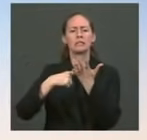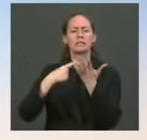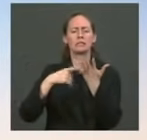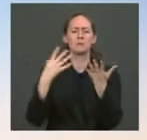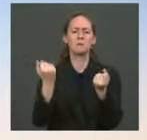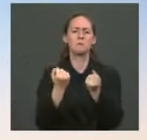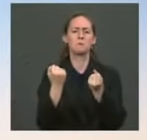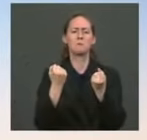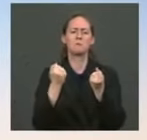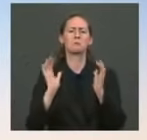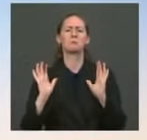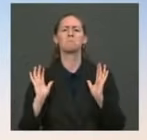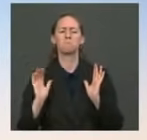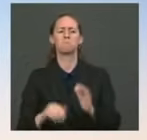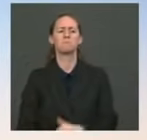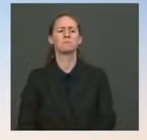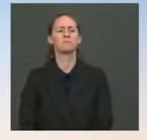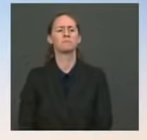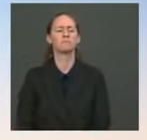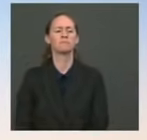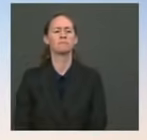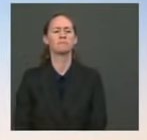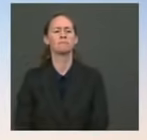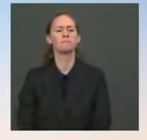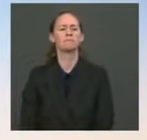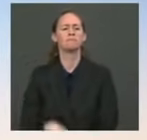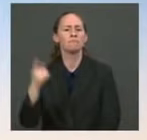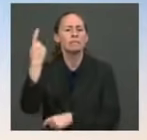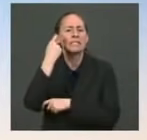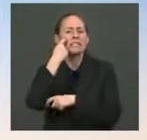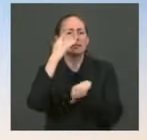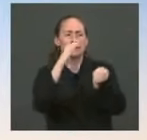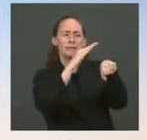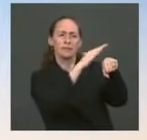speak to it, because the subpoenas have just been issued, and we